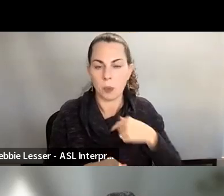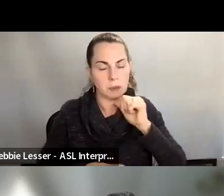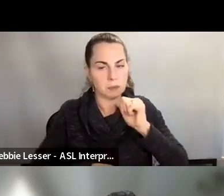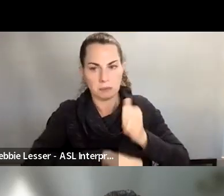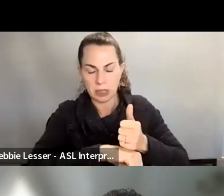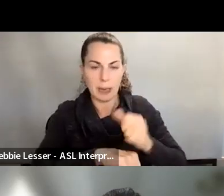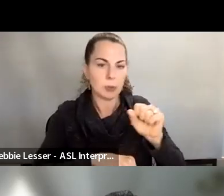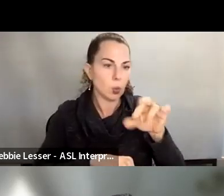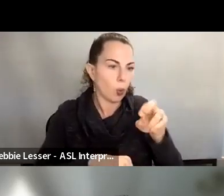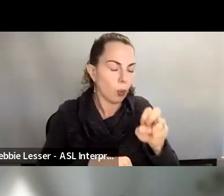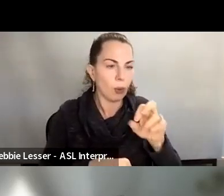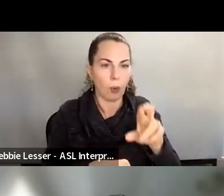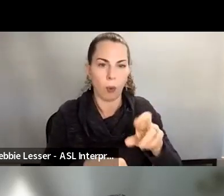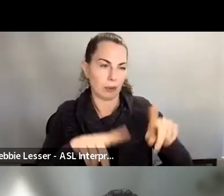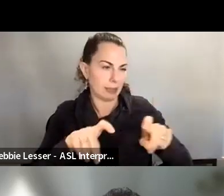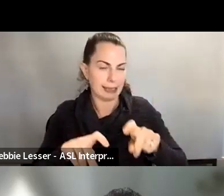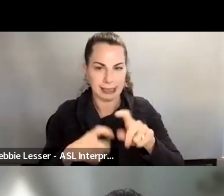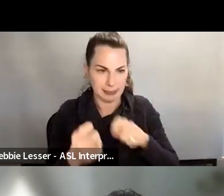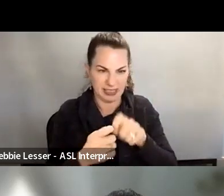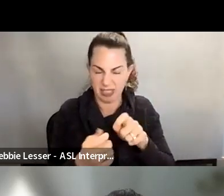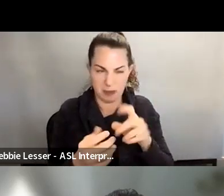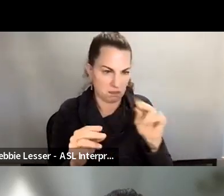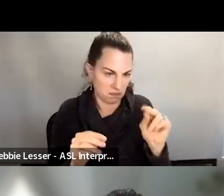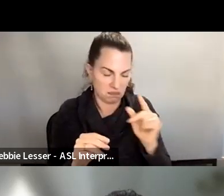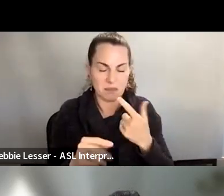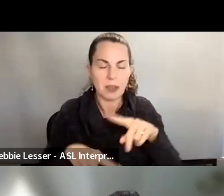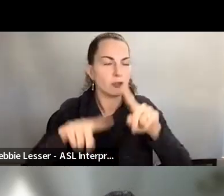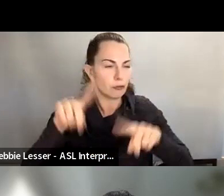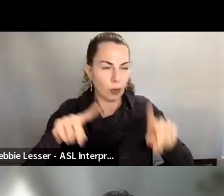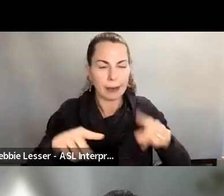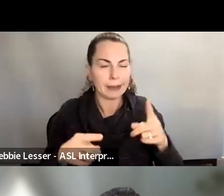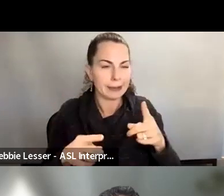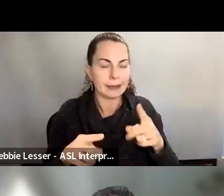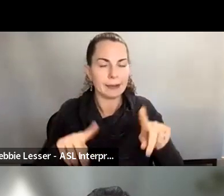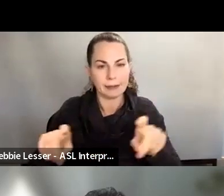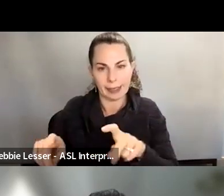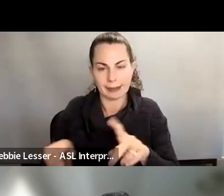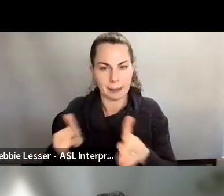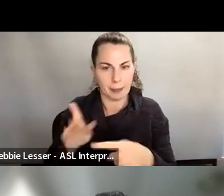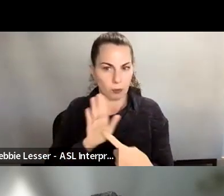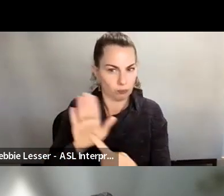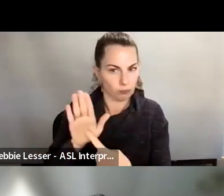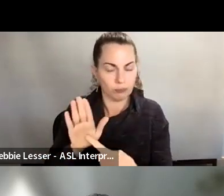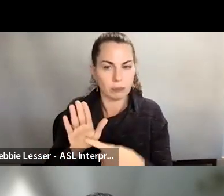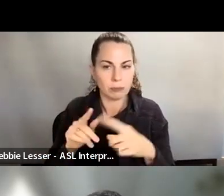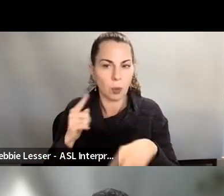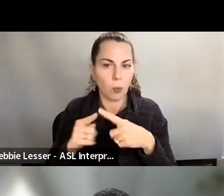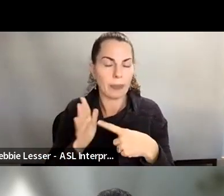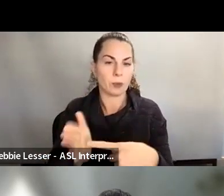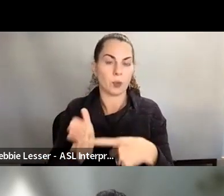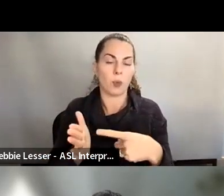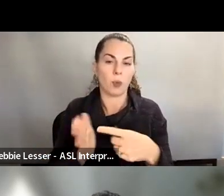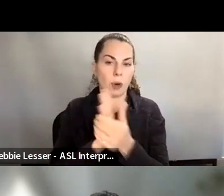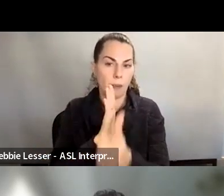get or the test you have to take. Like Dylan said, there's a variety of things people come forth with that when they're just demonstrating competency. And similarly, we